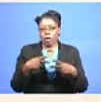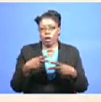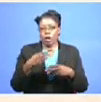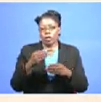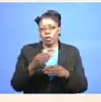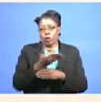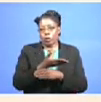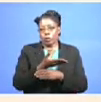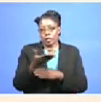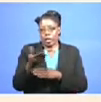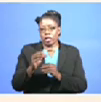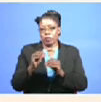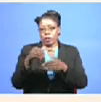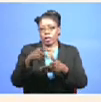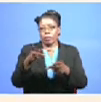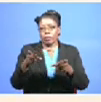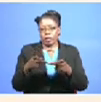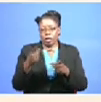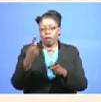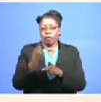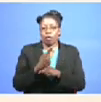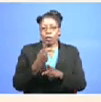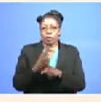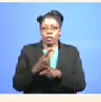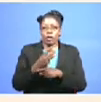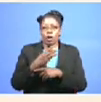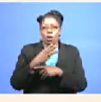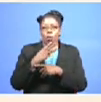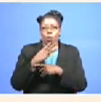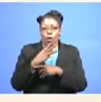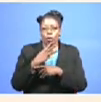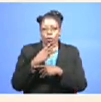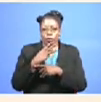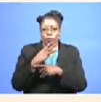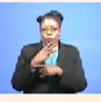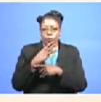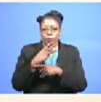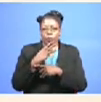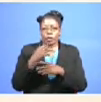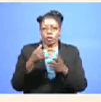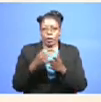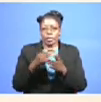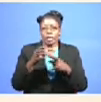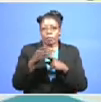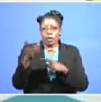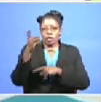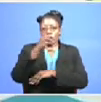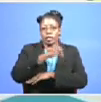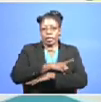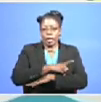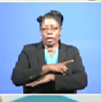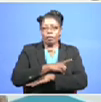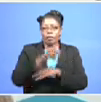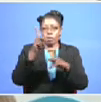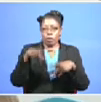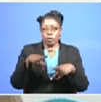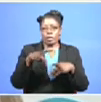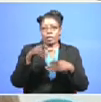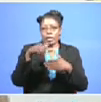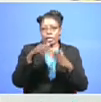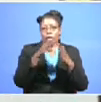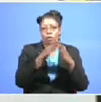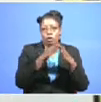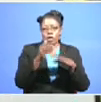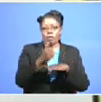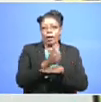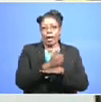place so that we can have potable water from Drake Silamaz, which is very, very special day for the community here in South Andros. You got to go and dig your own well. You